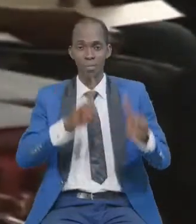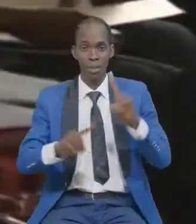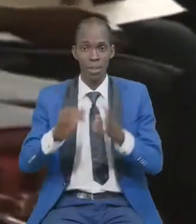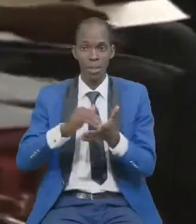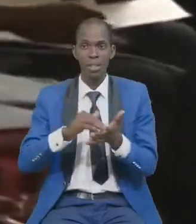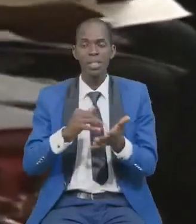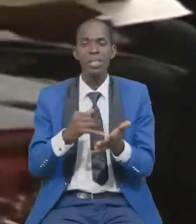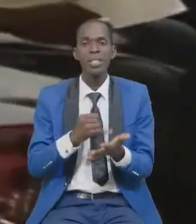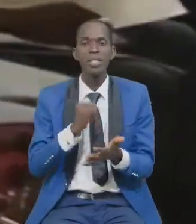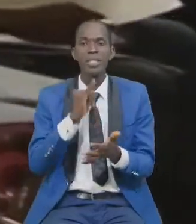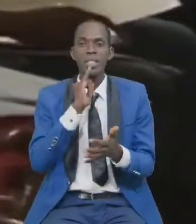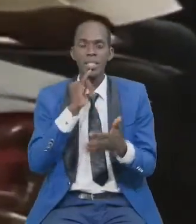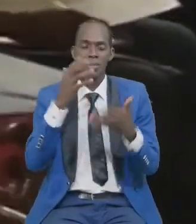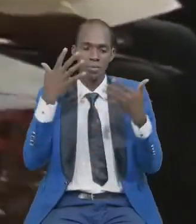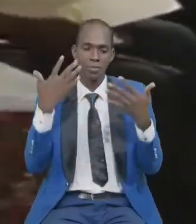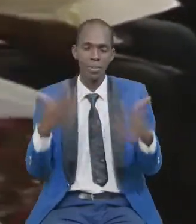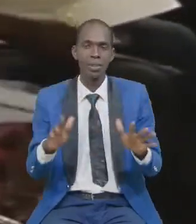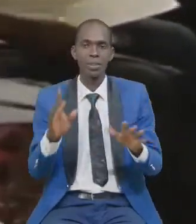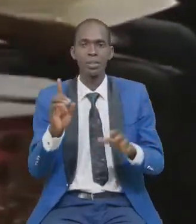again.